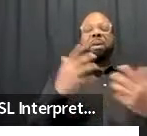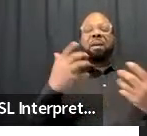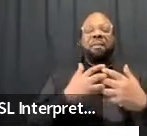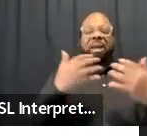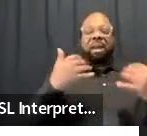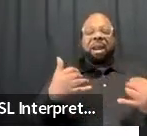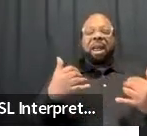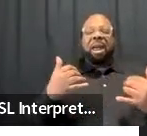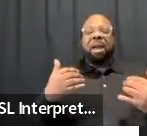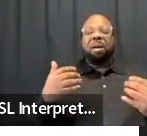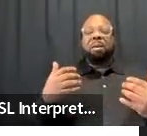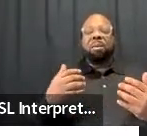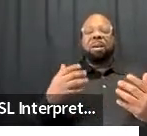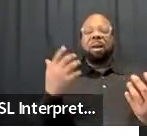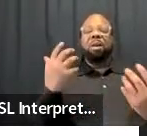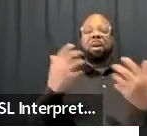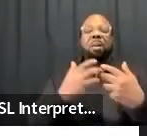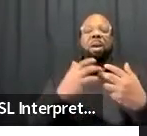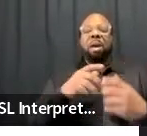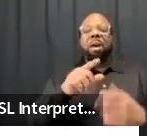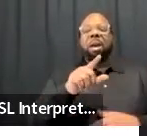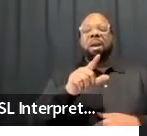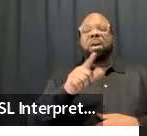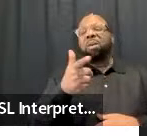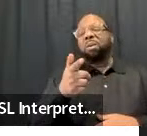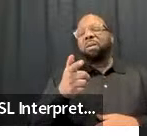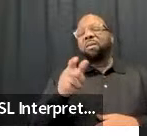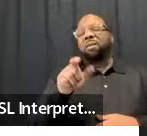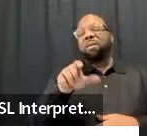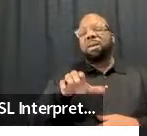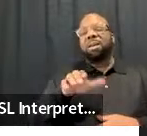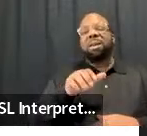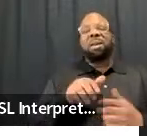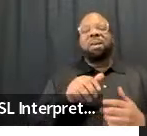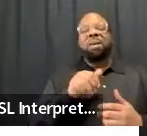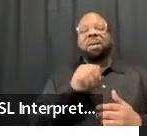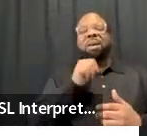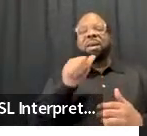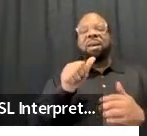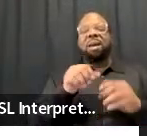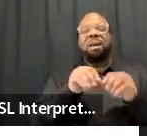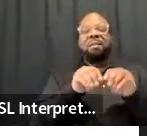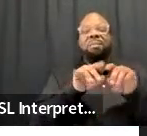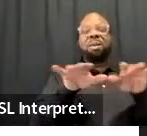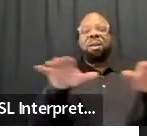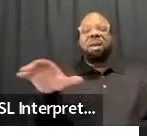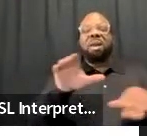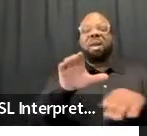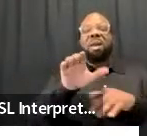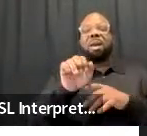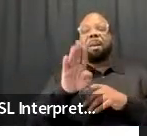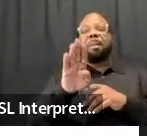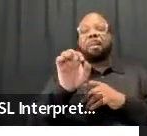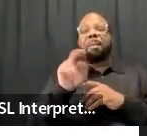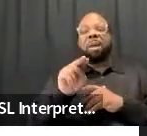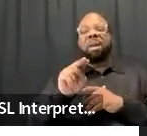and continue to provide for our needs without emitting carbon dioxide emissions going into the